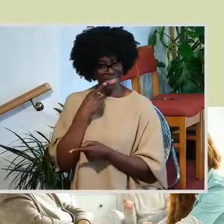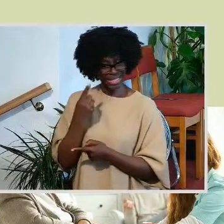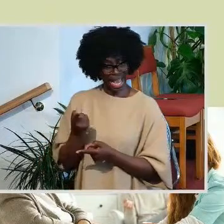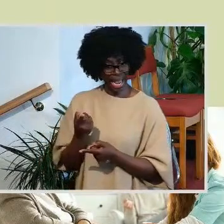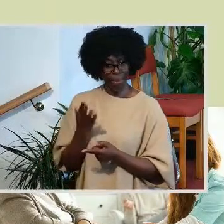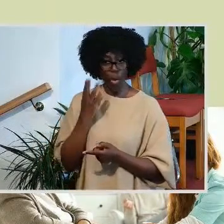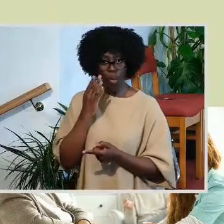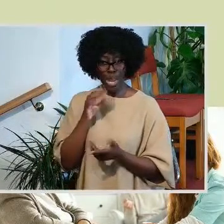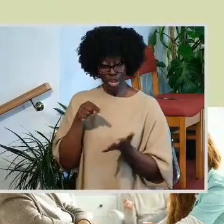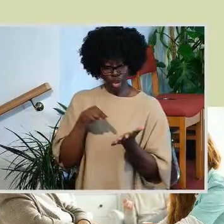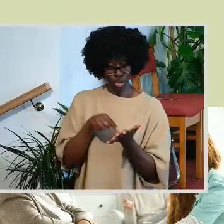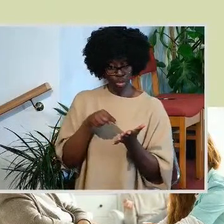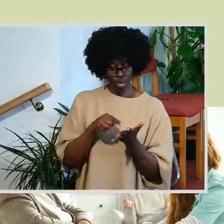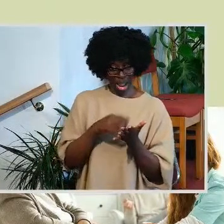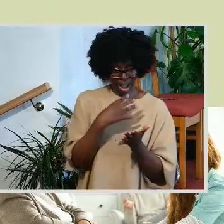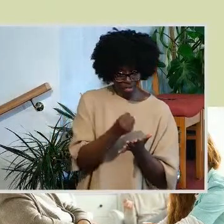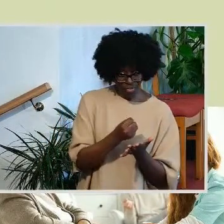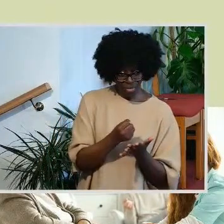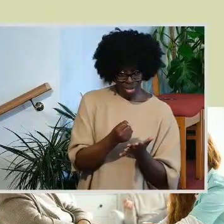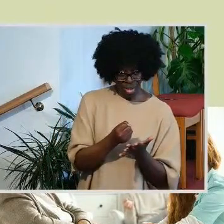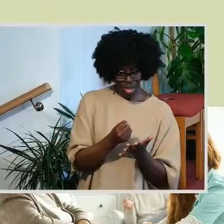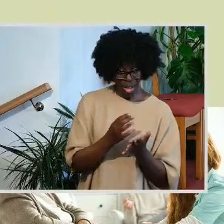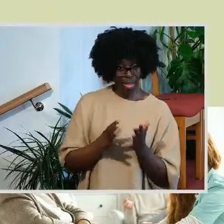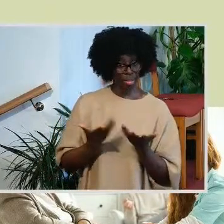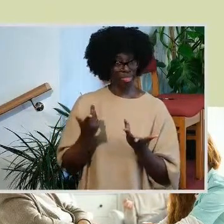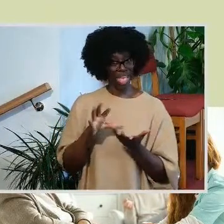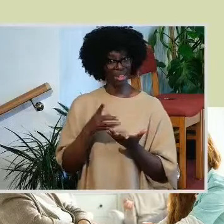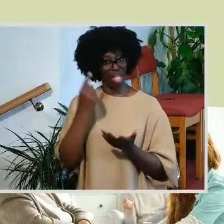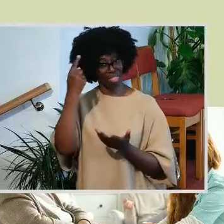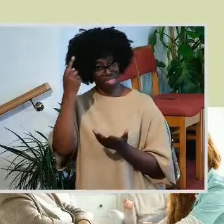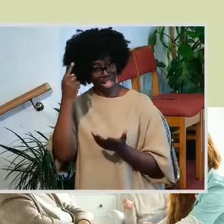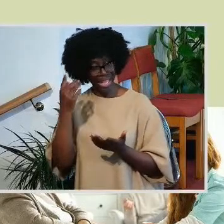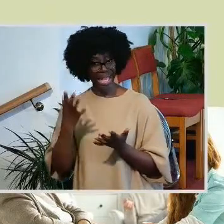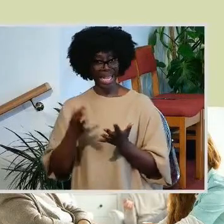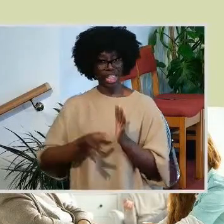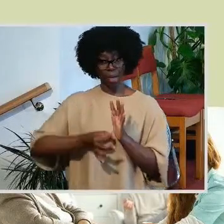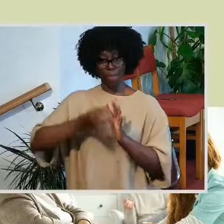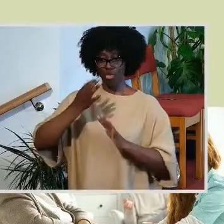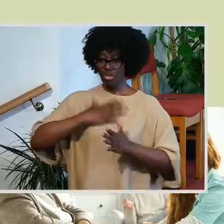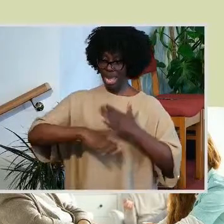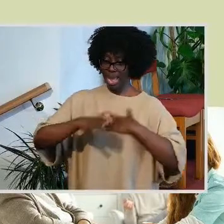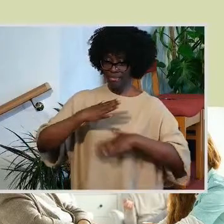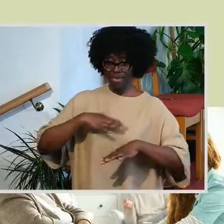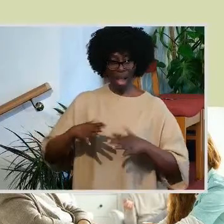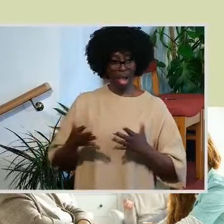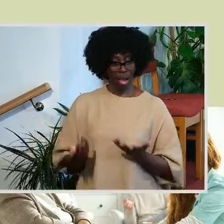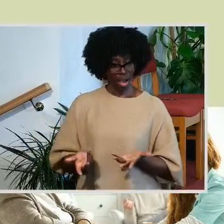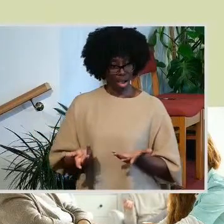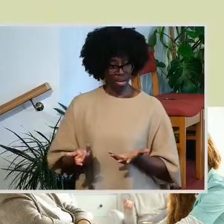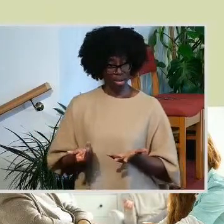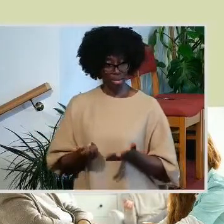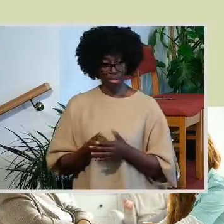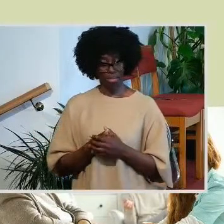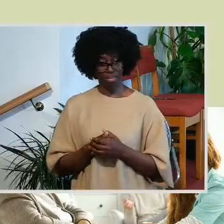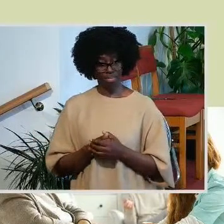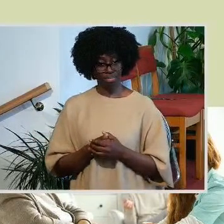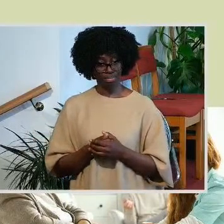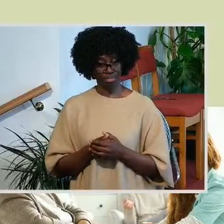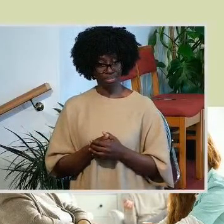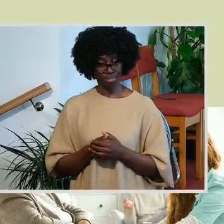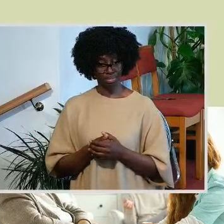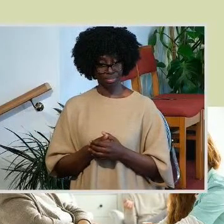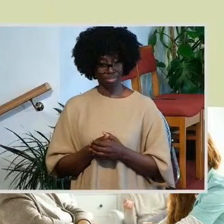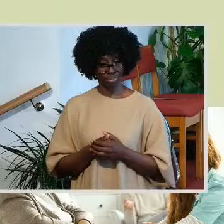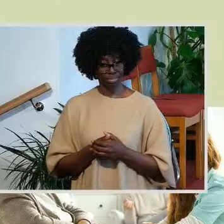their relatives, attend to some of their own personal needs. They had improved behavior within the nursing home and also participated more in some of the